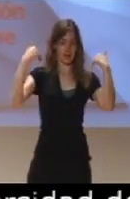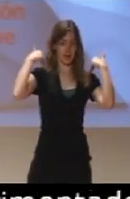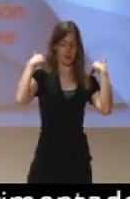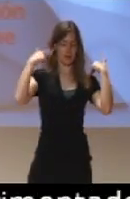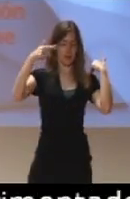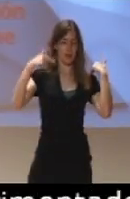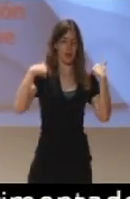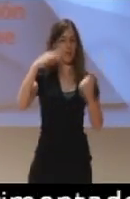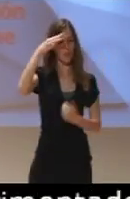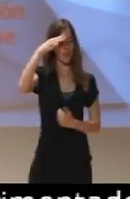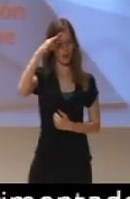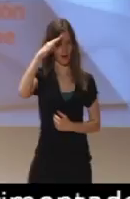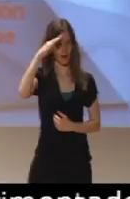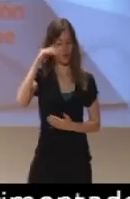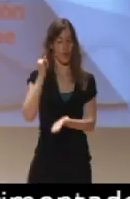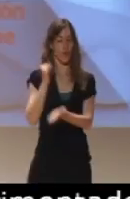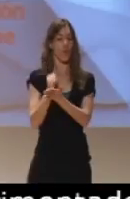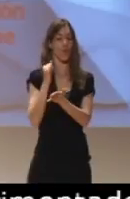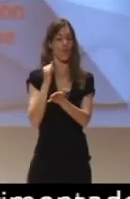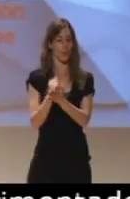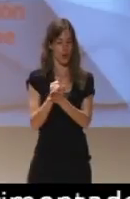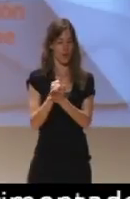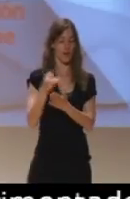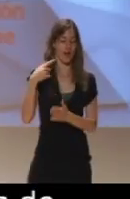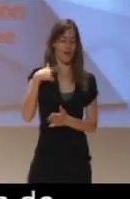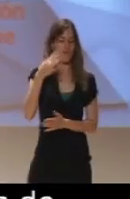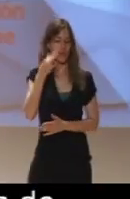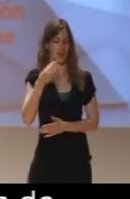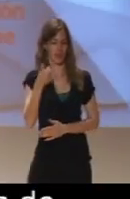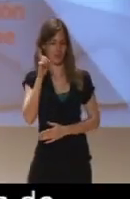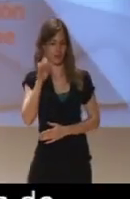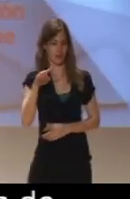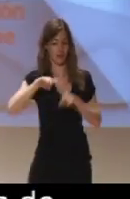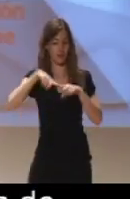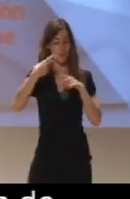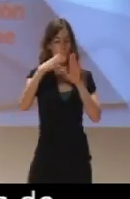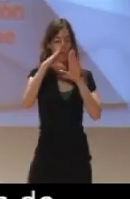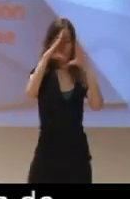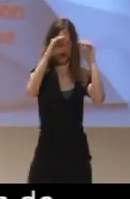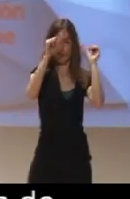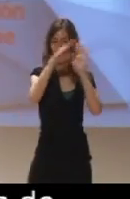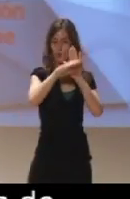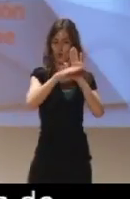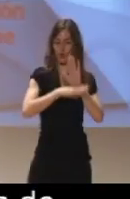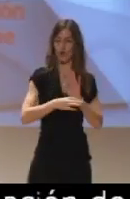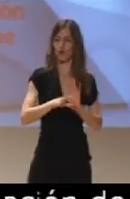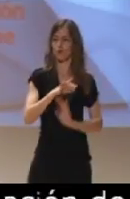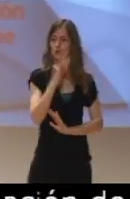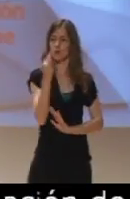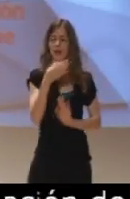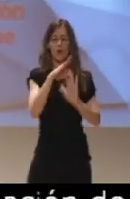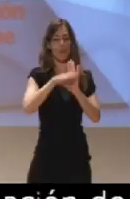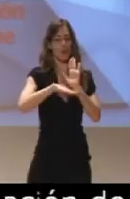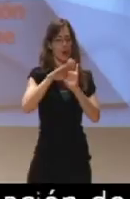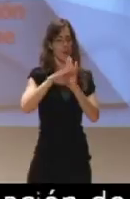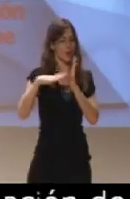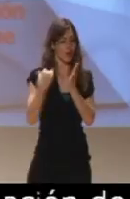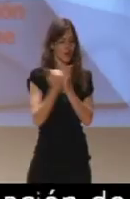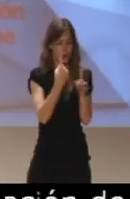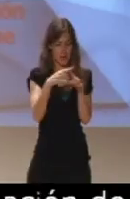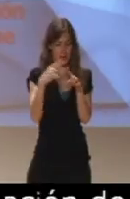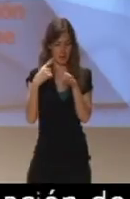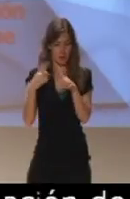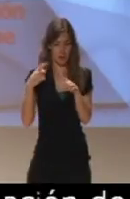University, which was, there was a pilot made in Mexico, it was tested in Grenoble, and then the protocols and